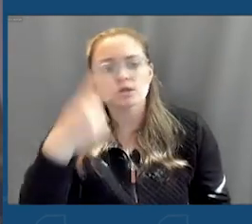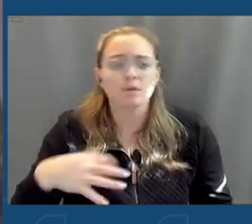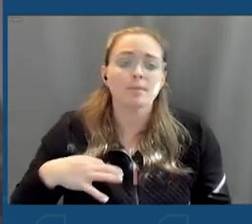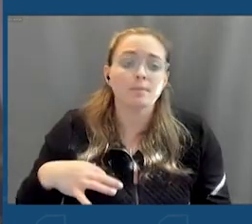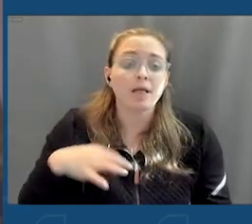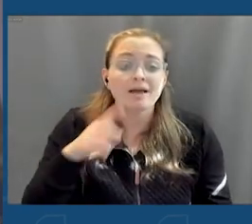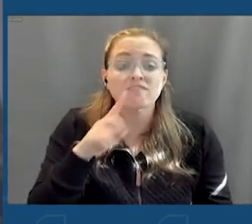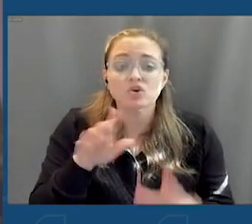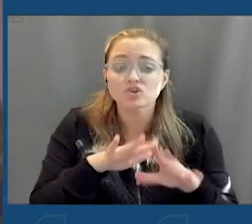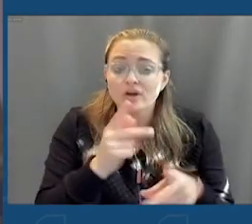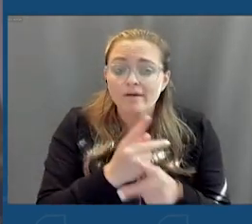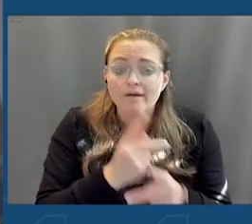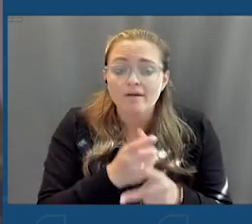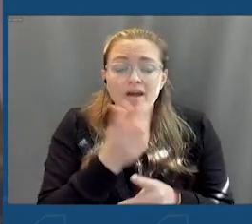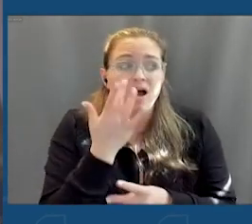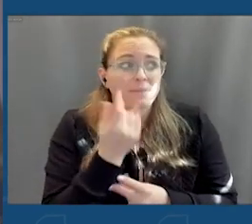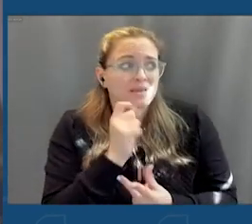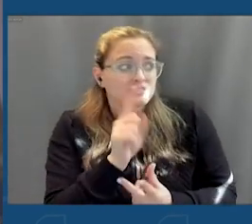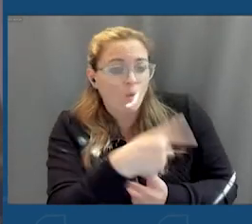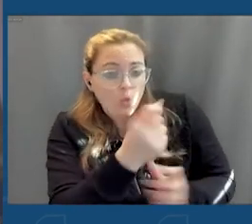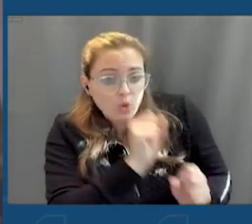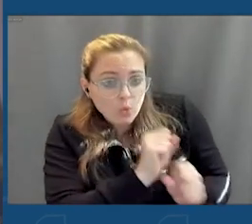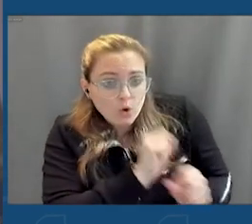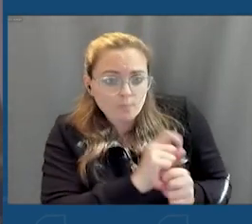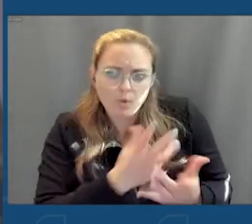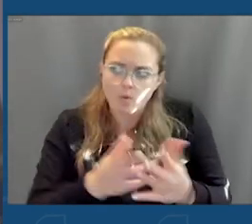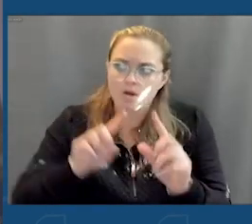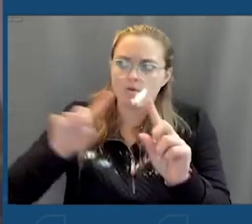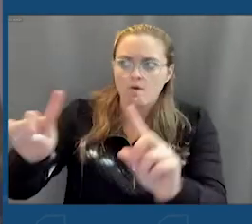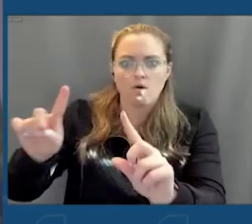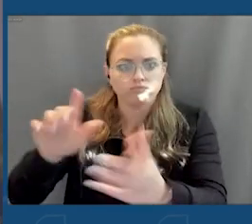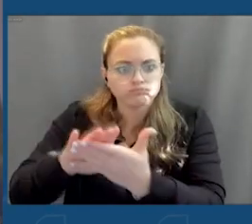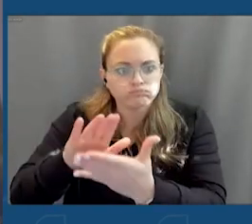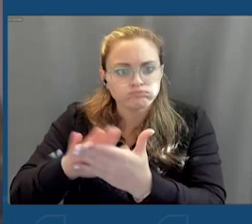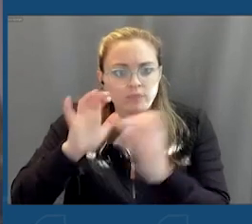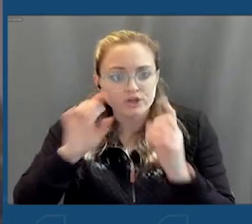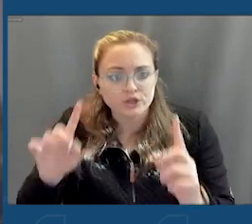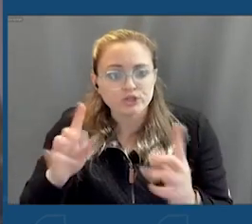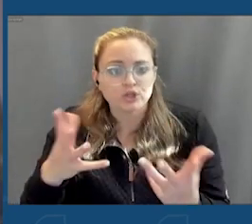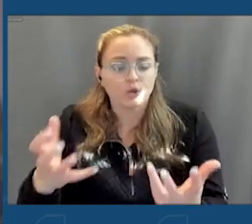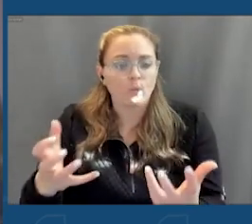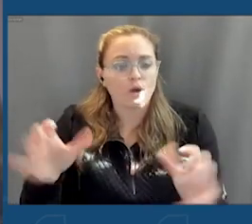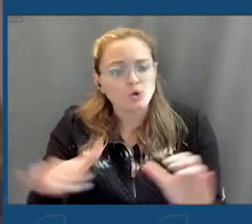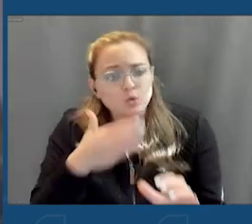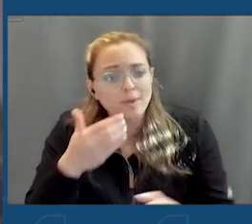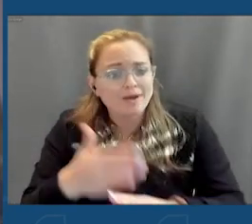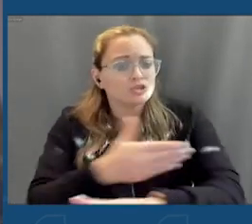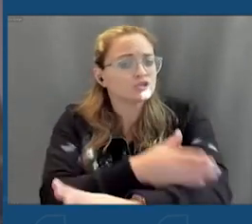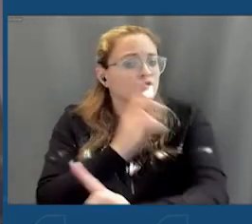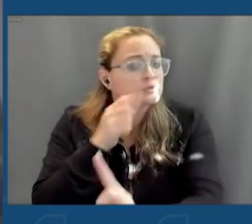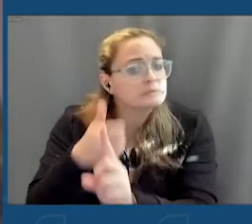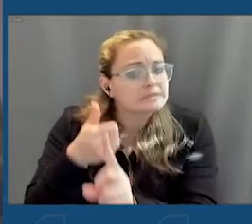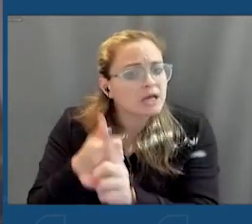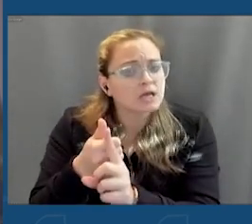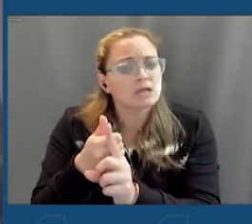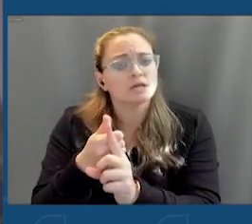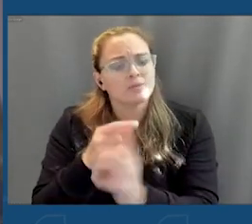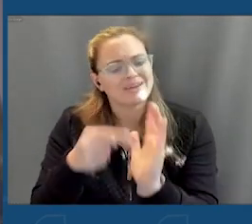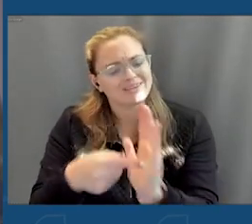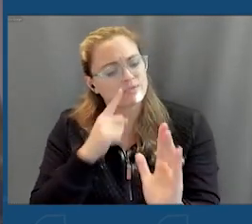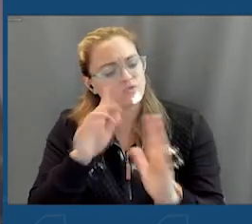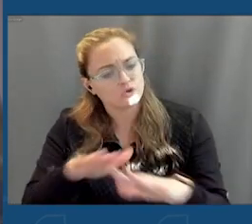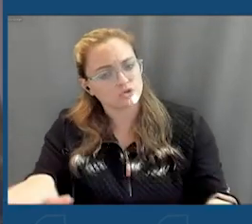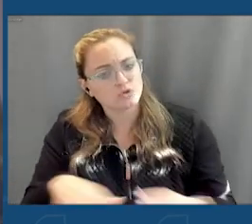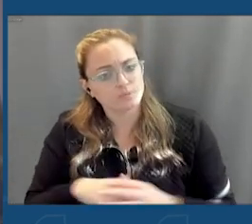not just because they want to work, but because they want to pursue their educations, because they want to do better for themselves and be an example for their